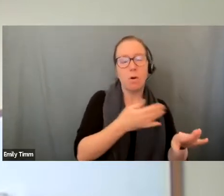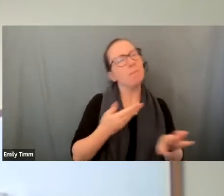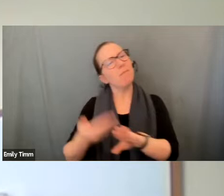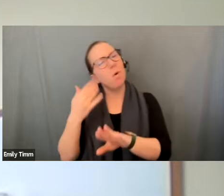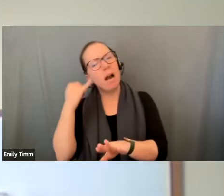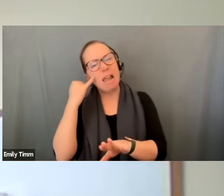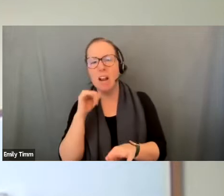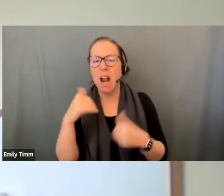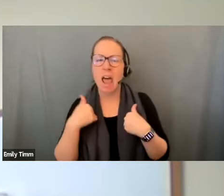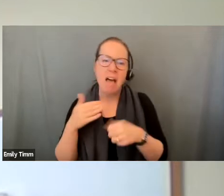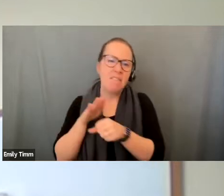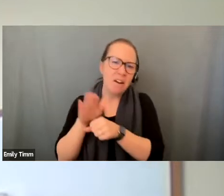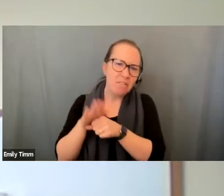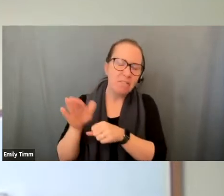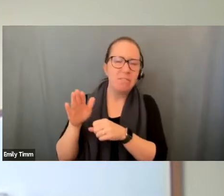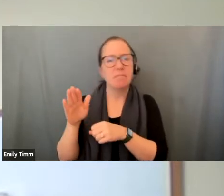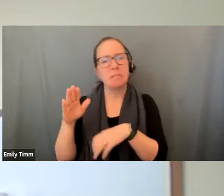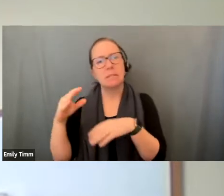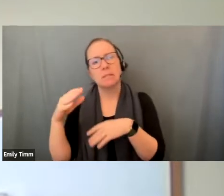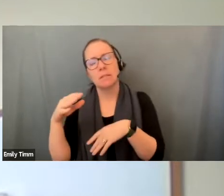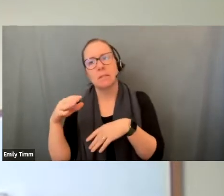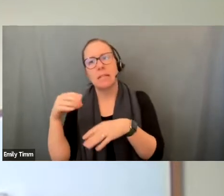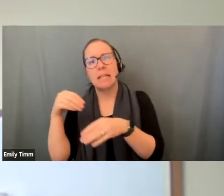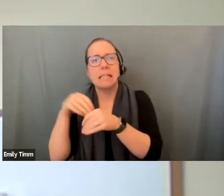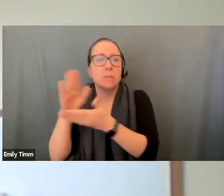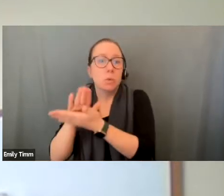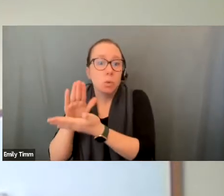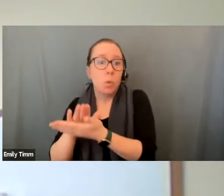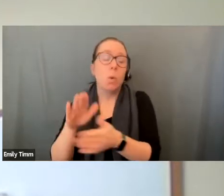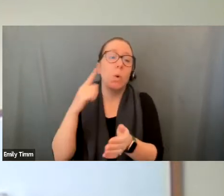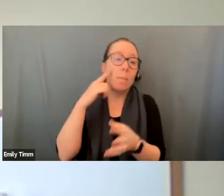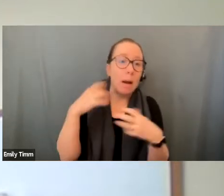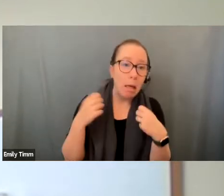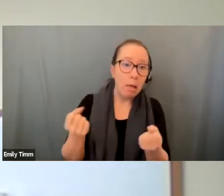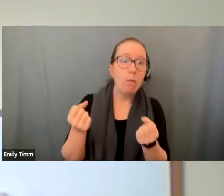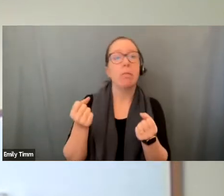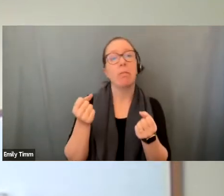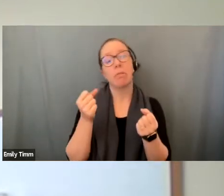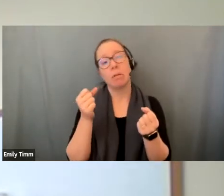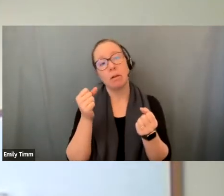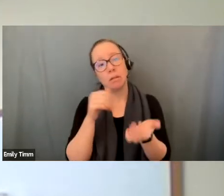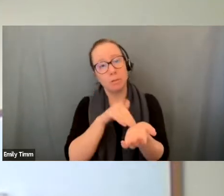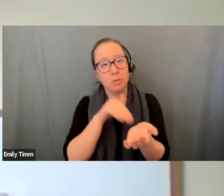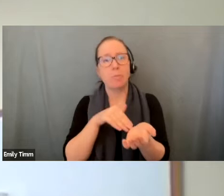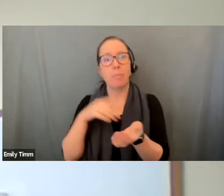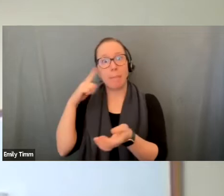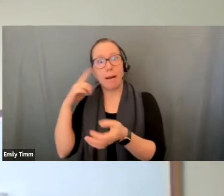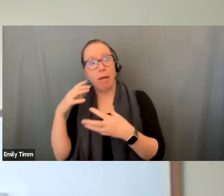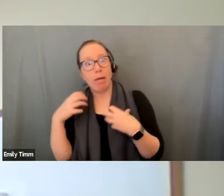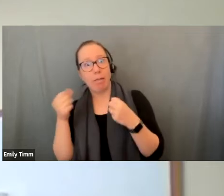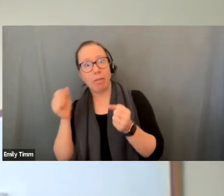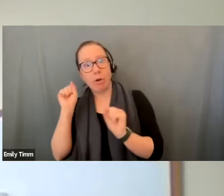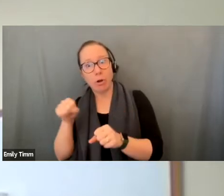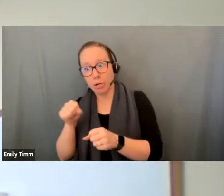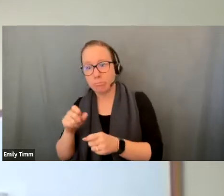our education system or in our DCF system, mental health was able to kind of provide additional supports to